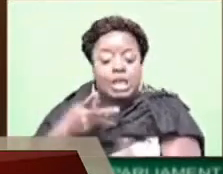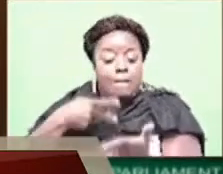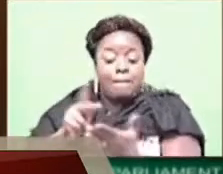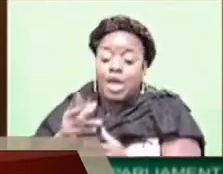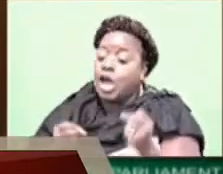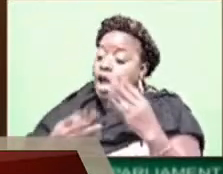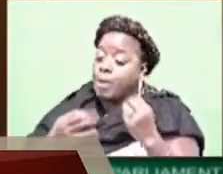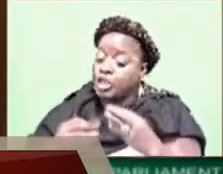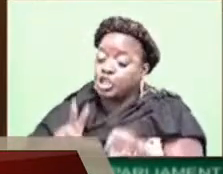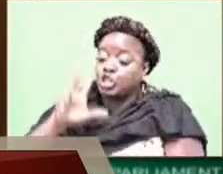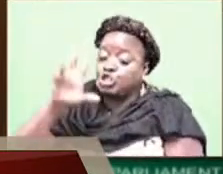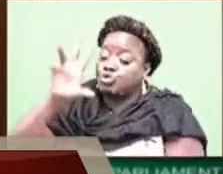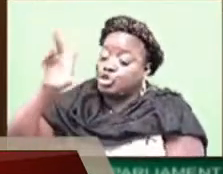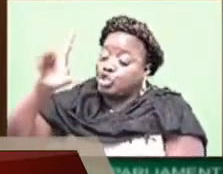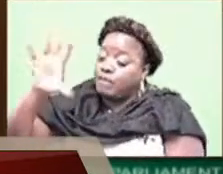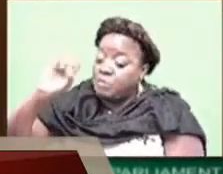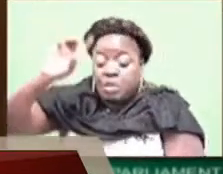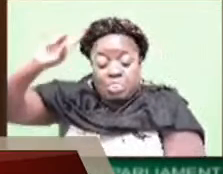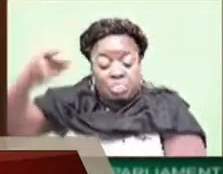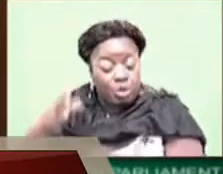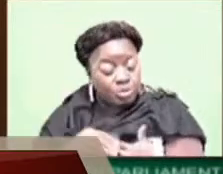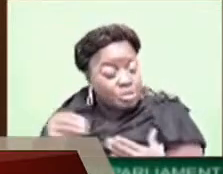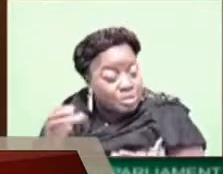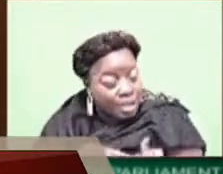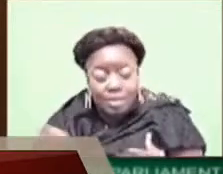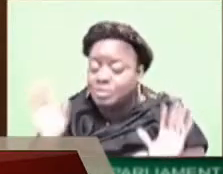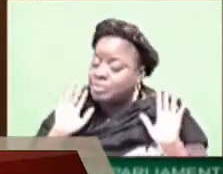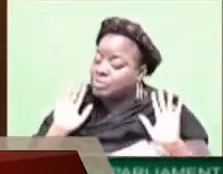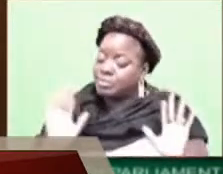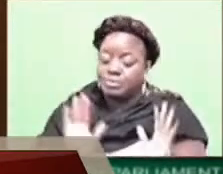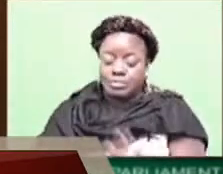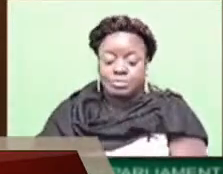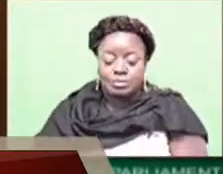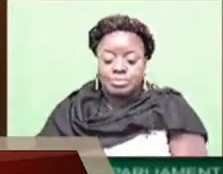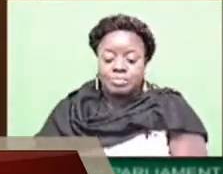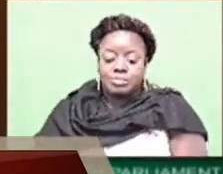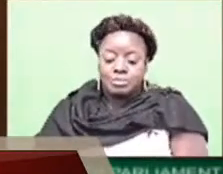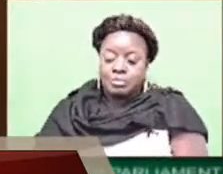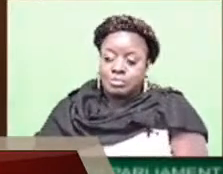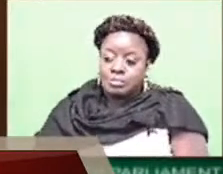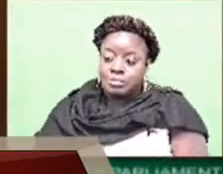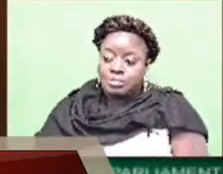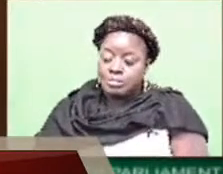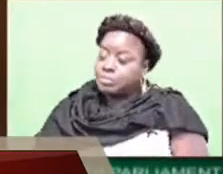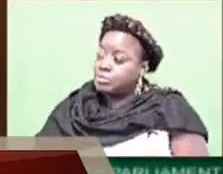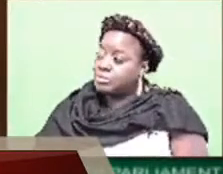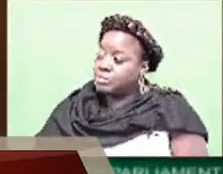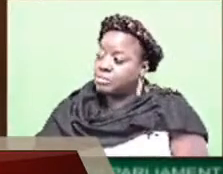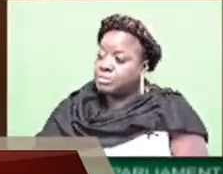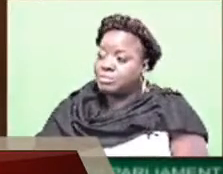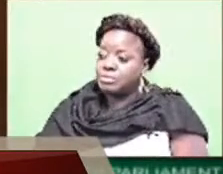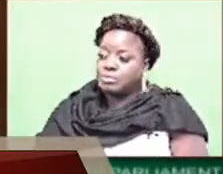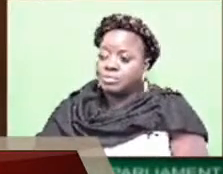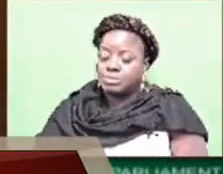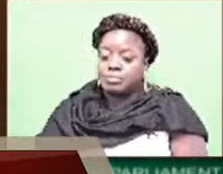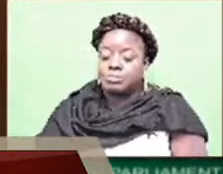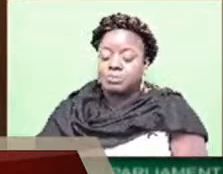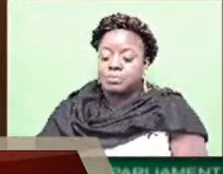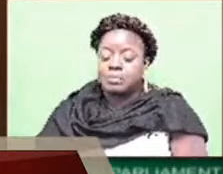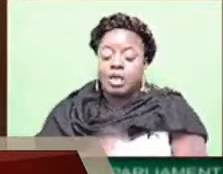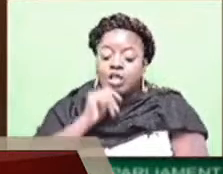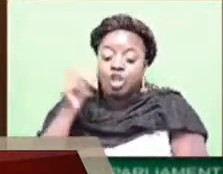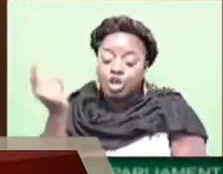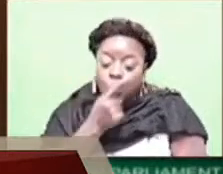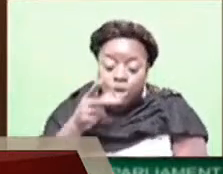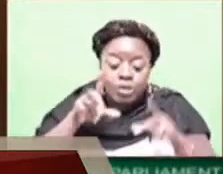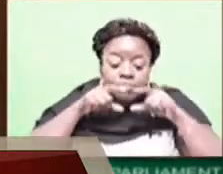law, one must contemplate the law standing for all time. So this law is not drafted simply for mask wearing.